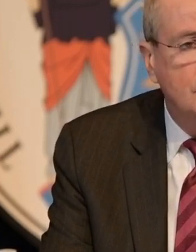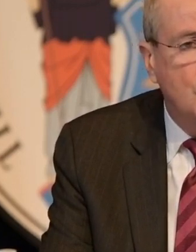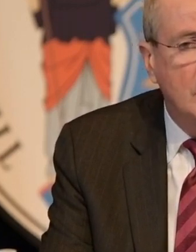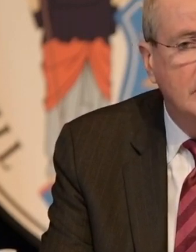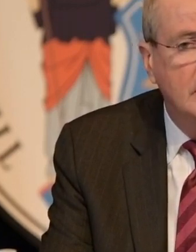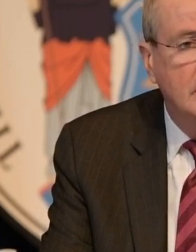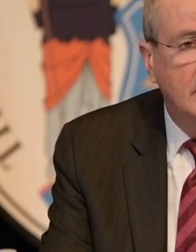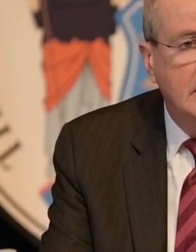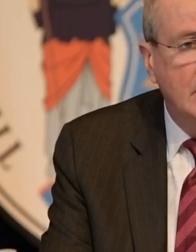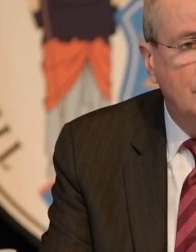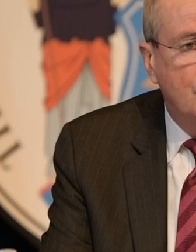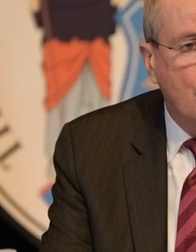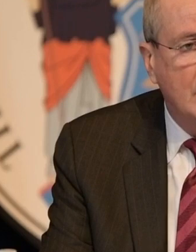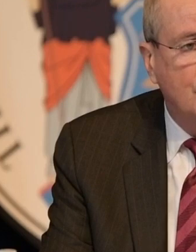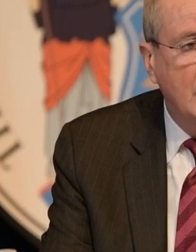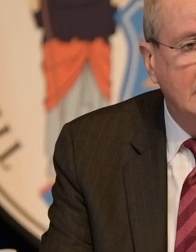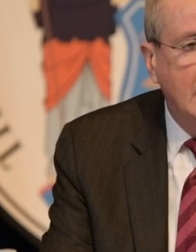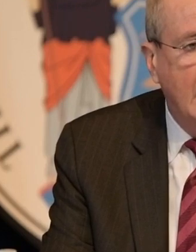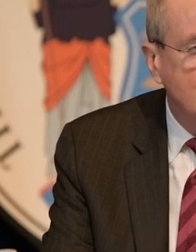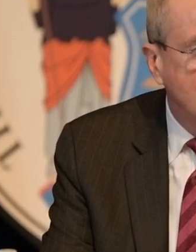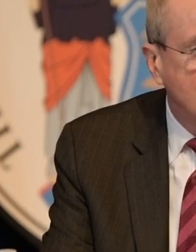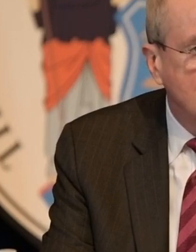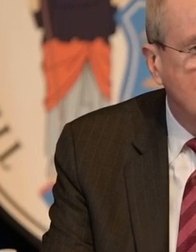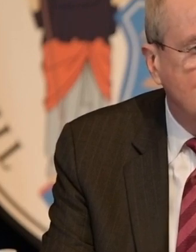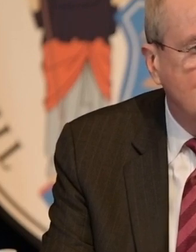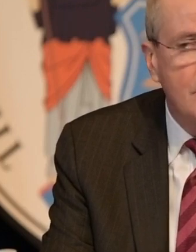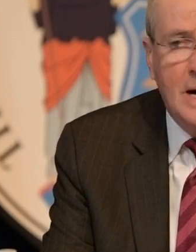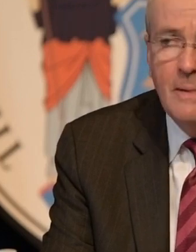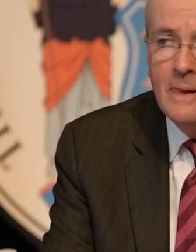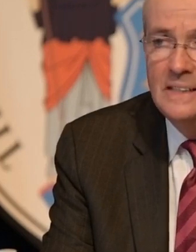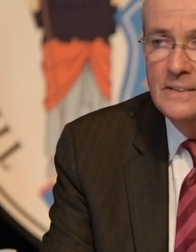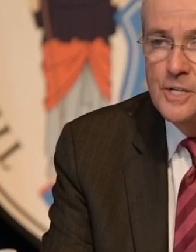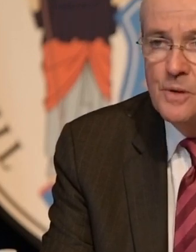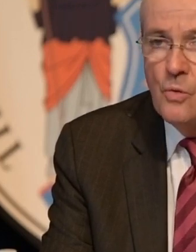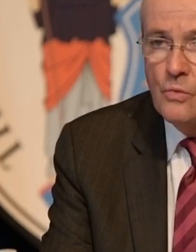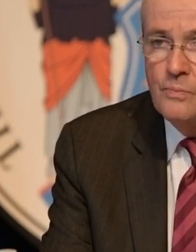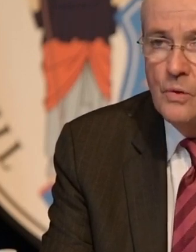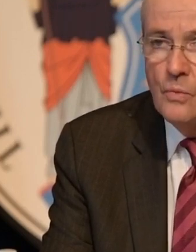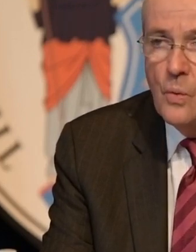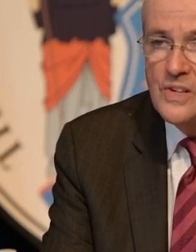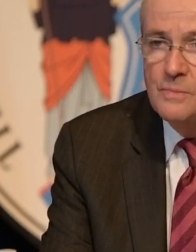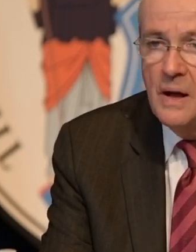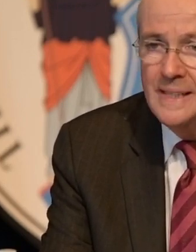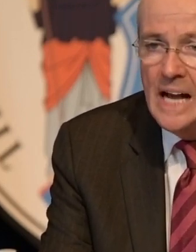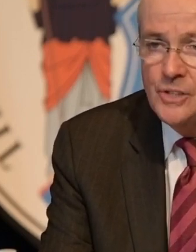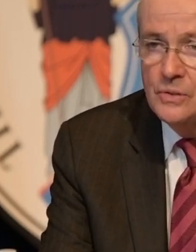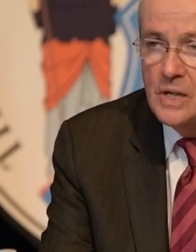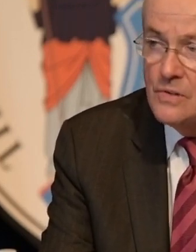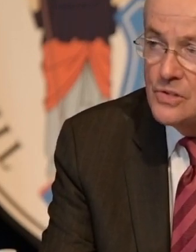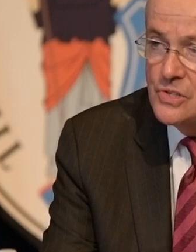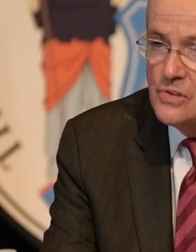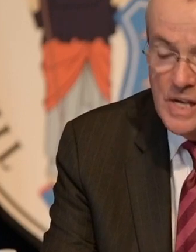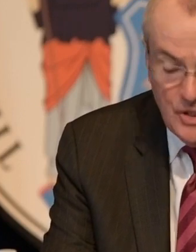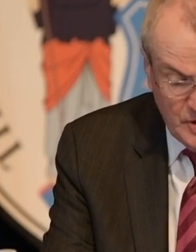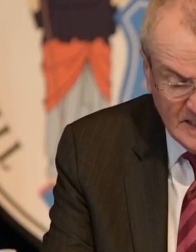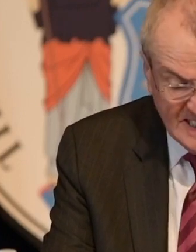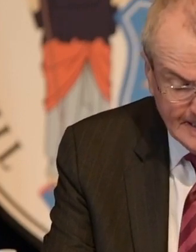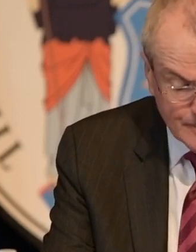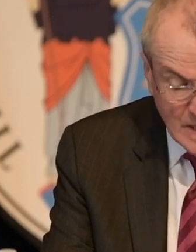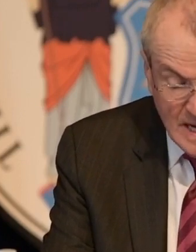directed toward, again, direct state cash assistance. That's the amount that has been requested by the National Governors